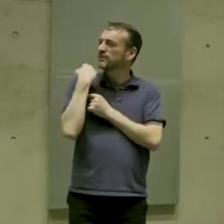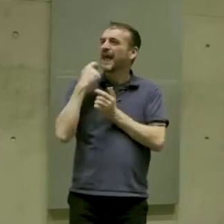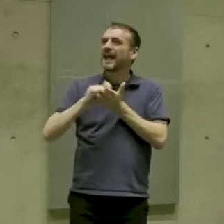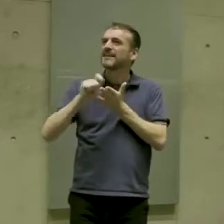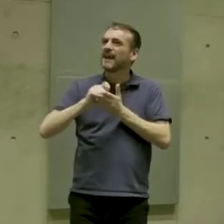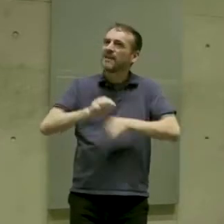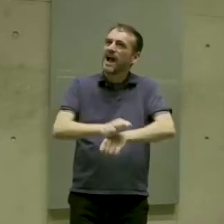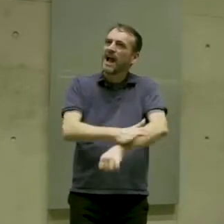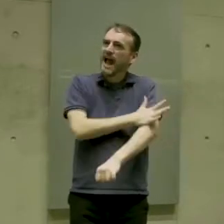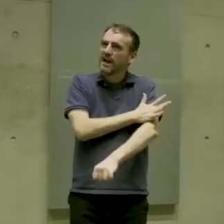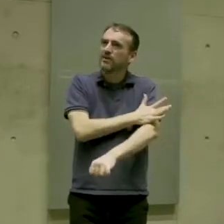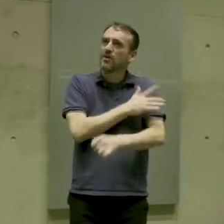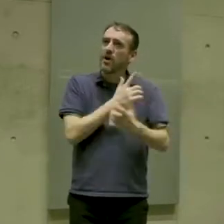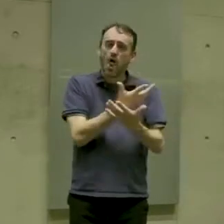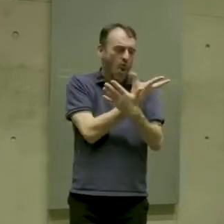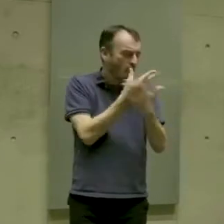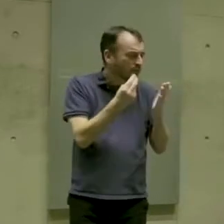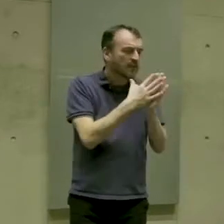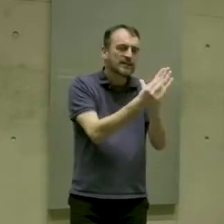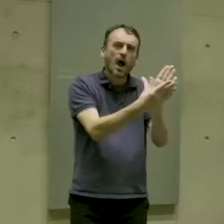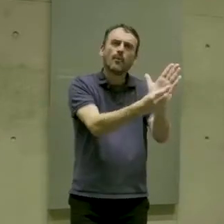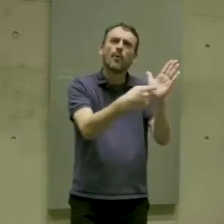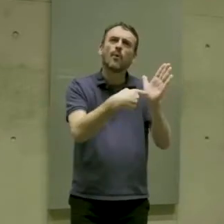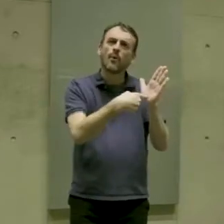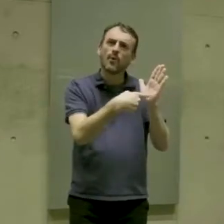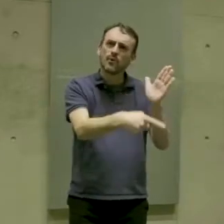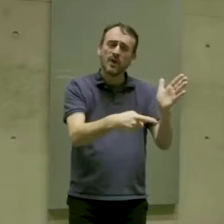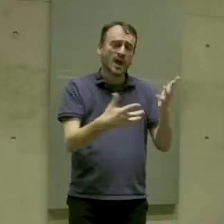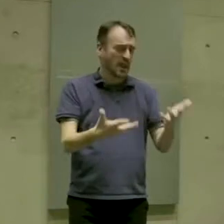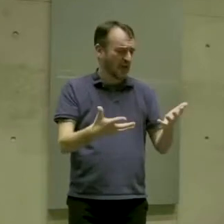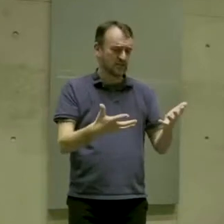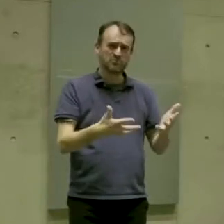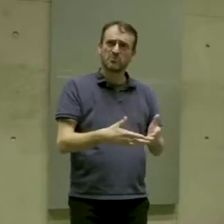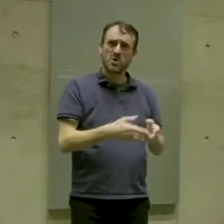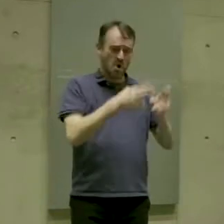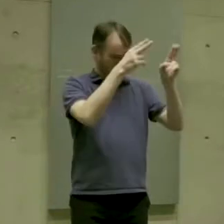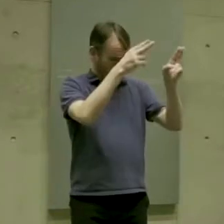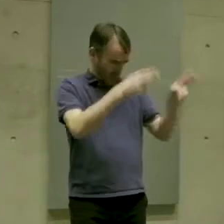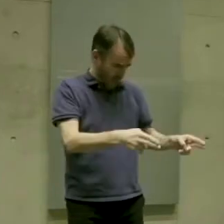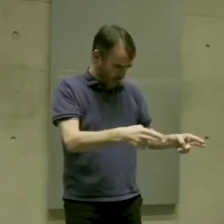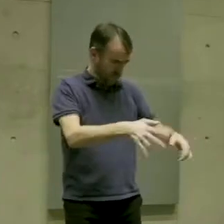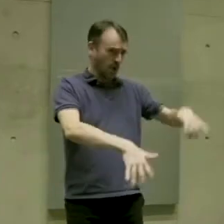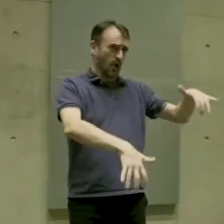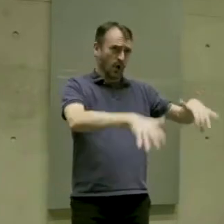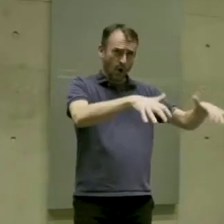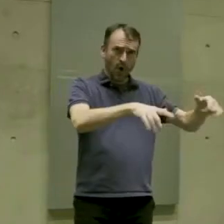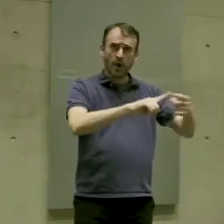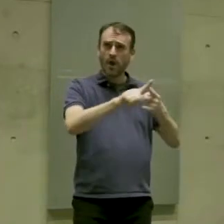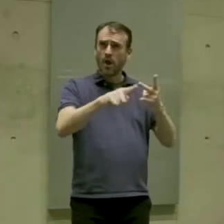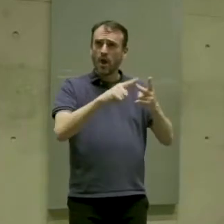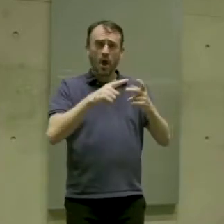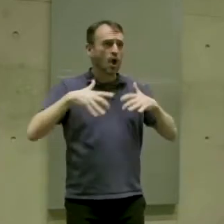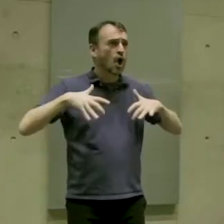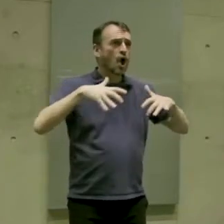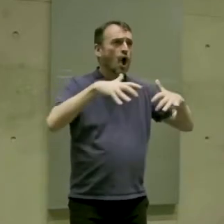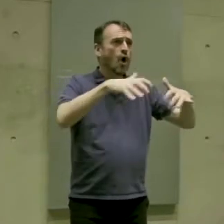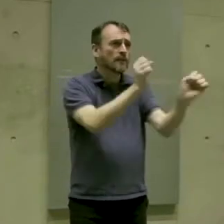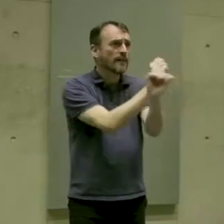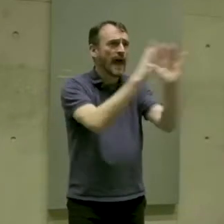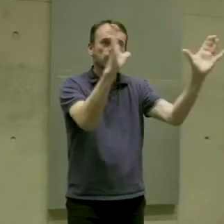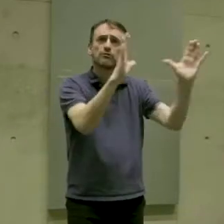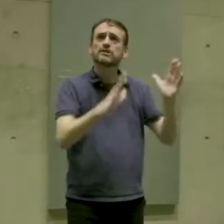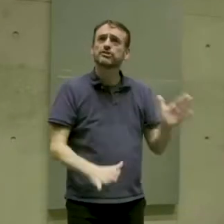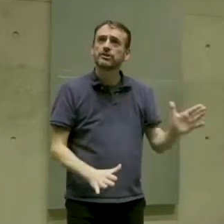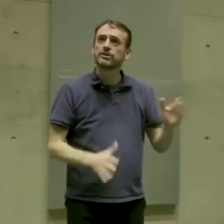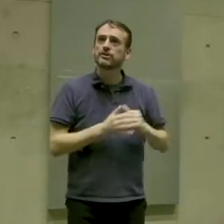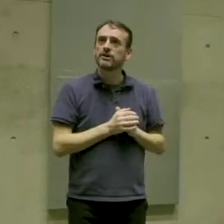a laundry list of Gothic tropes: animated corpses, unexplained doubles, ghostly apparitions. But one of the most interesting